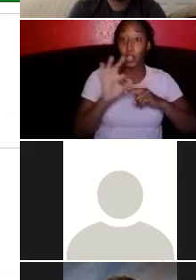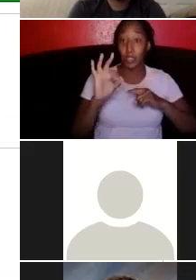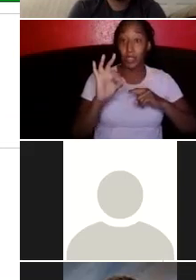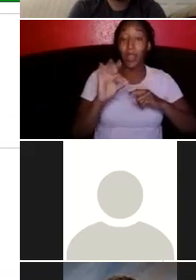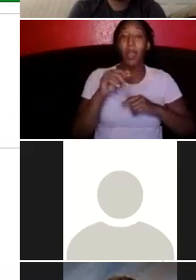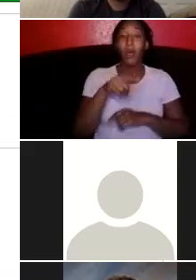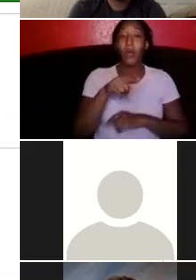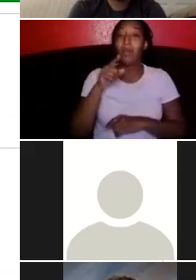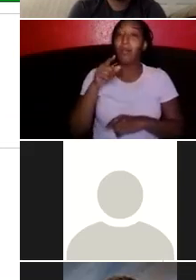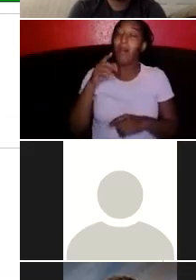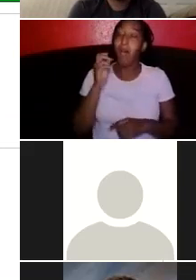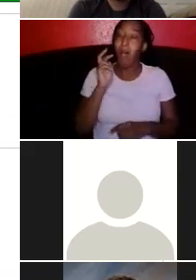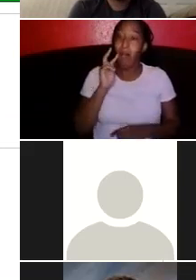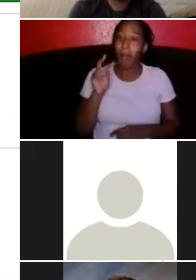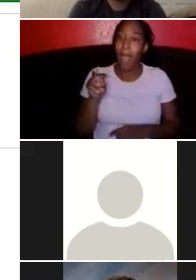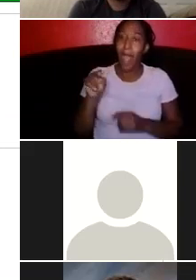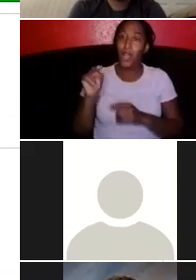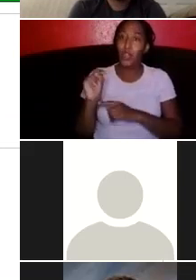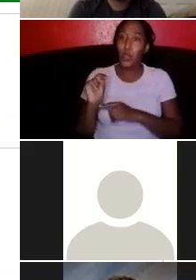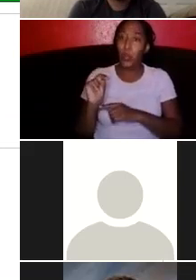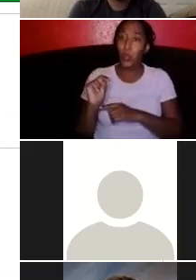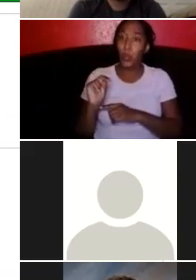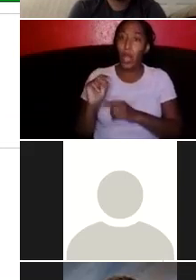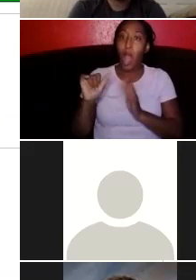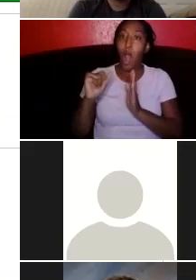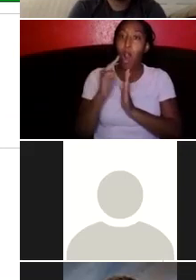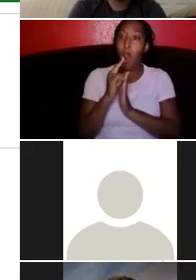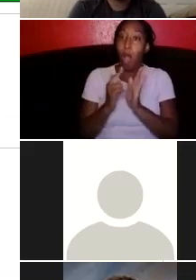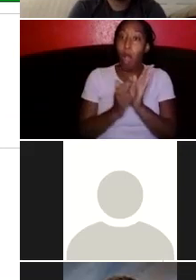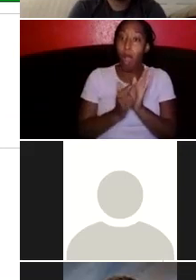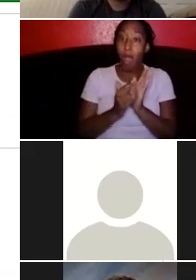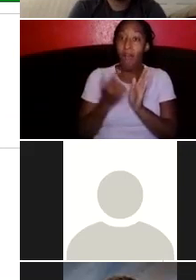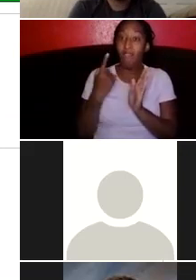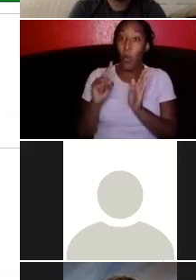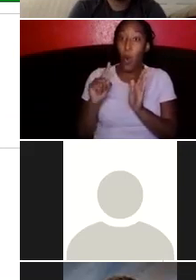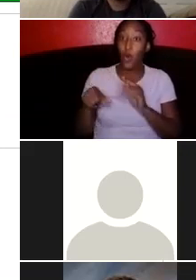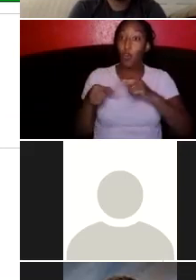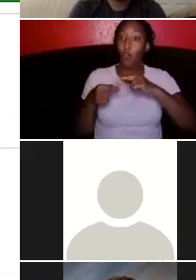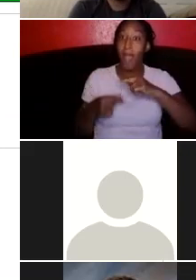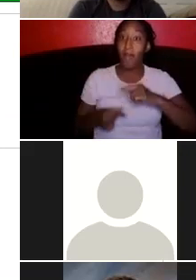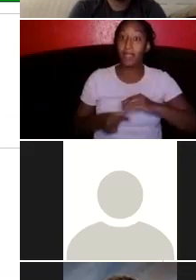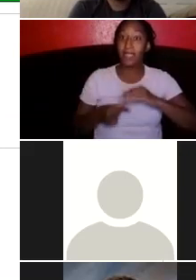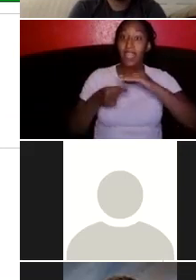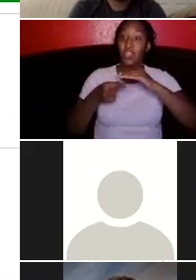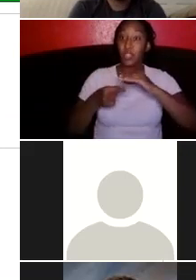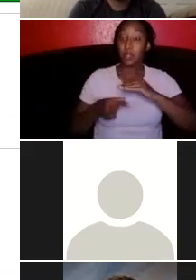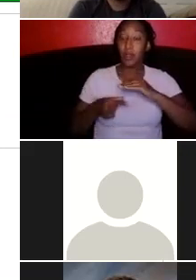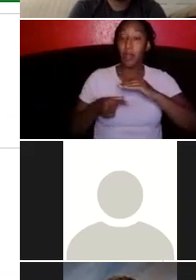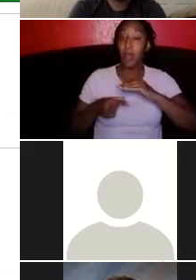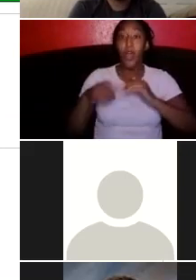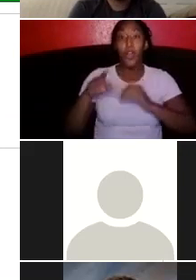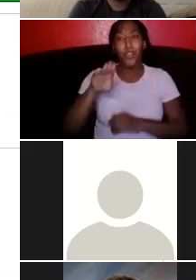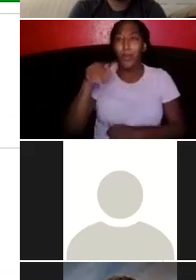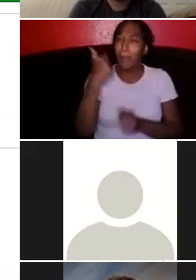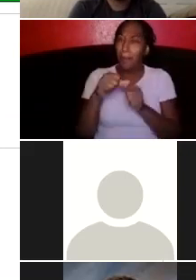gravitation. As we said on Monday, Newton was a pretty special guy because he